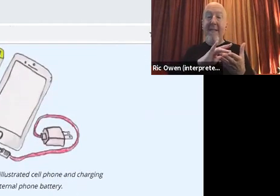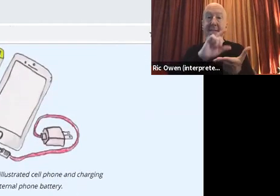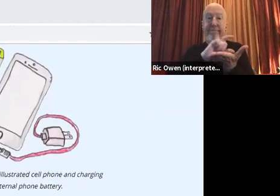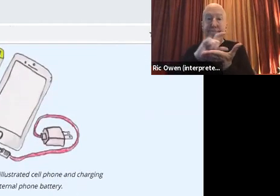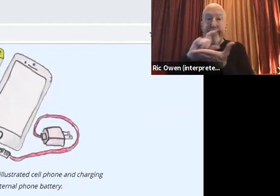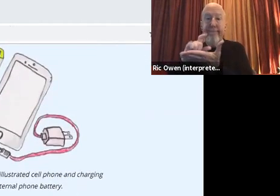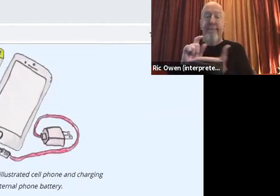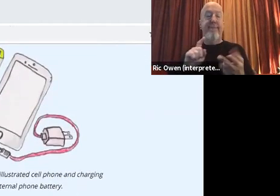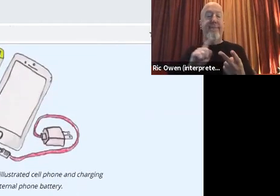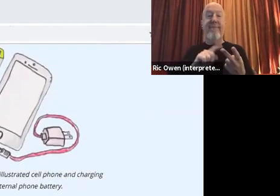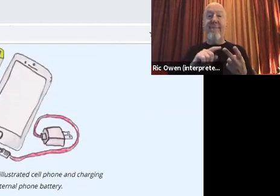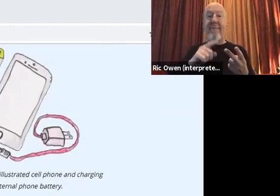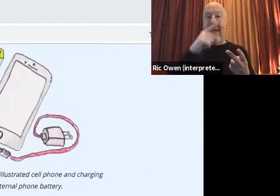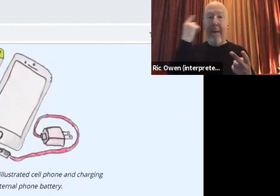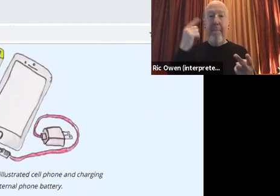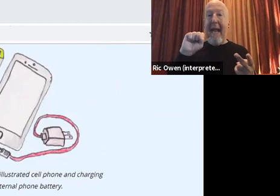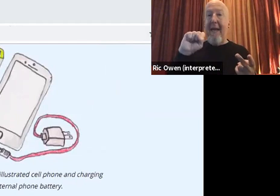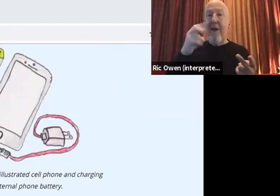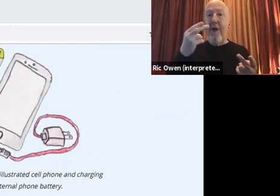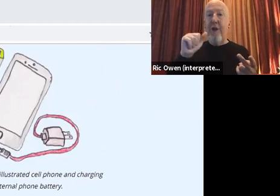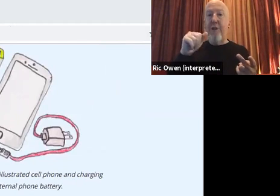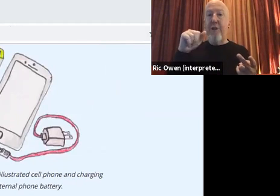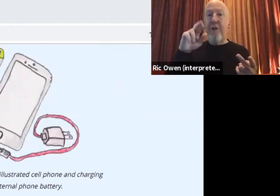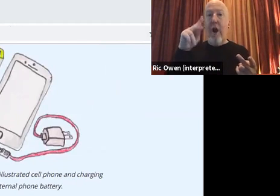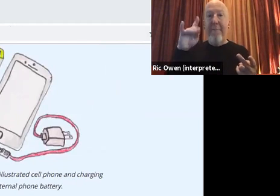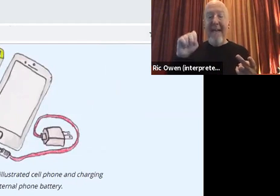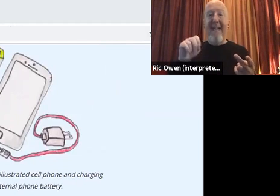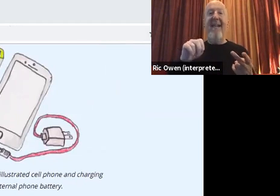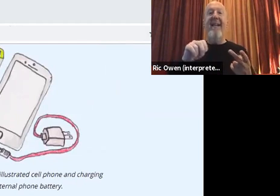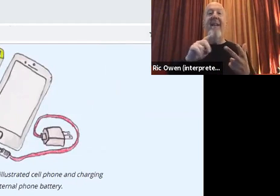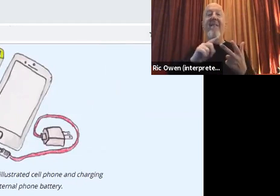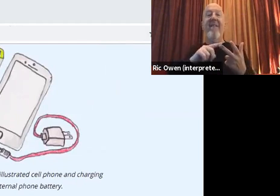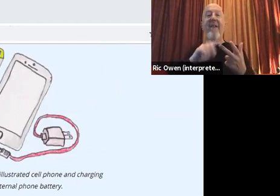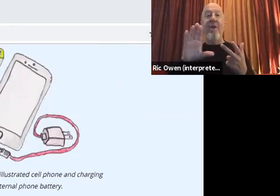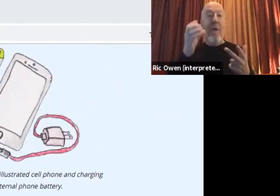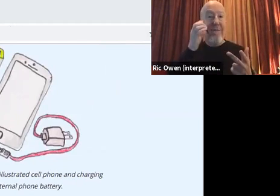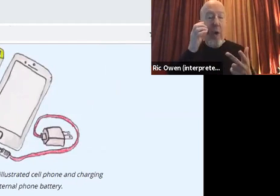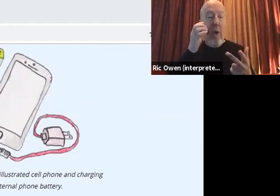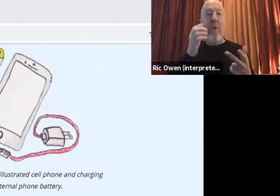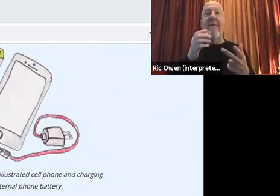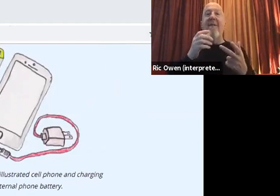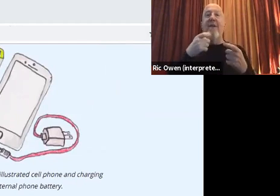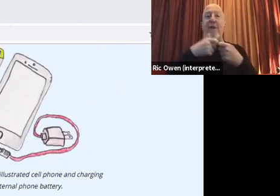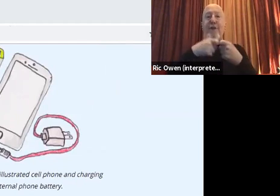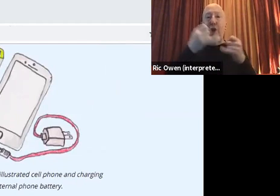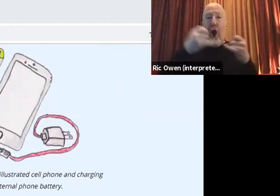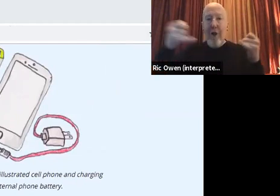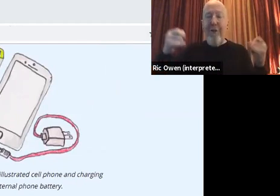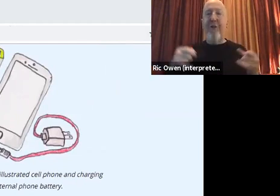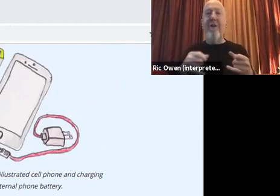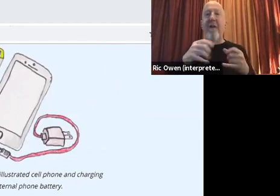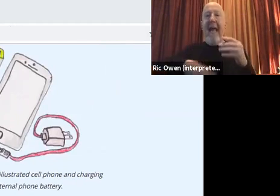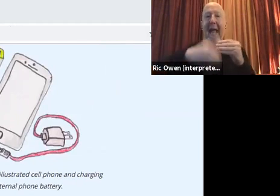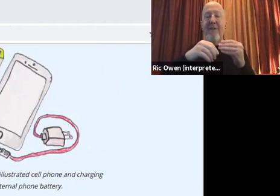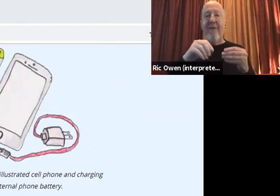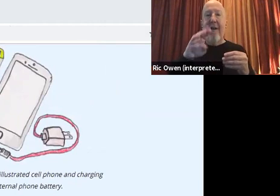a Sharpie or surgical marker, phones, chargers, and extra batteries, know your rights printouts,